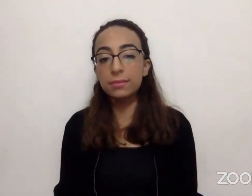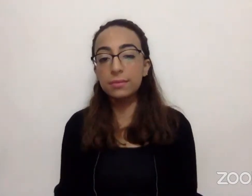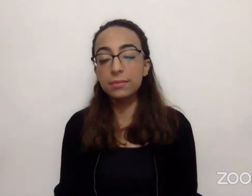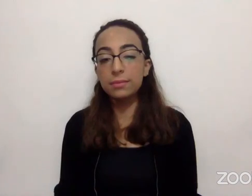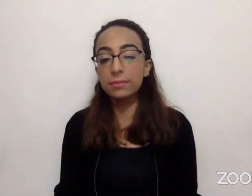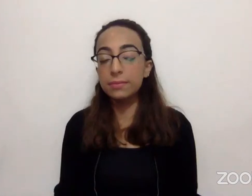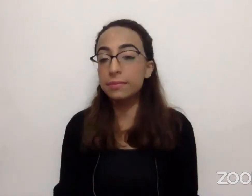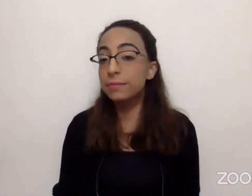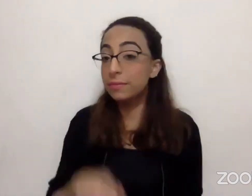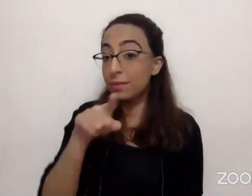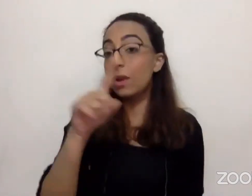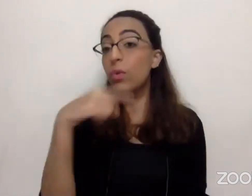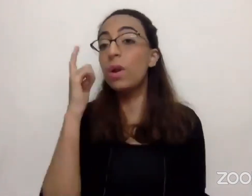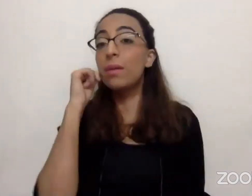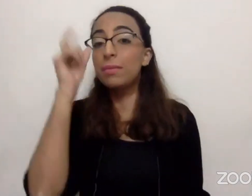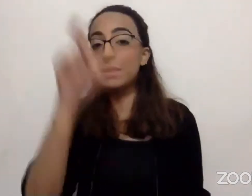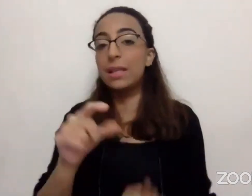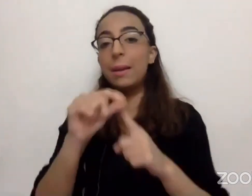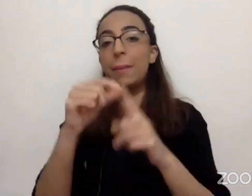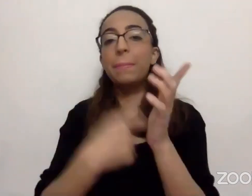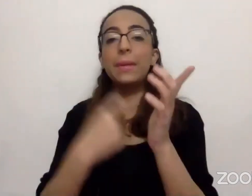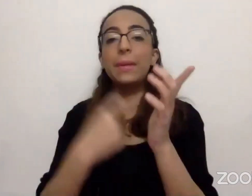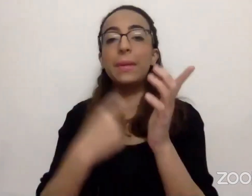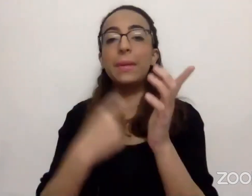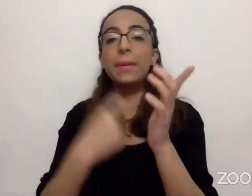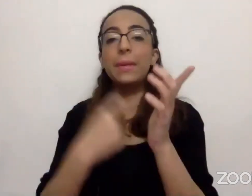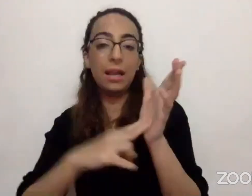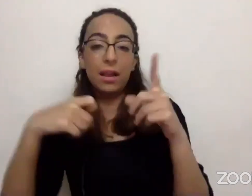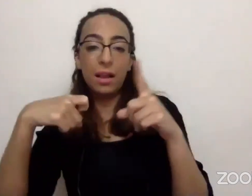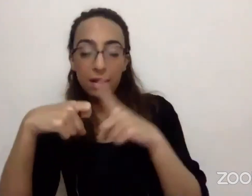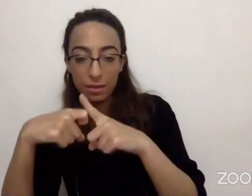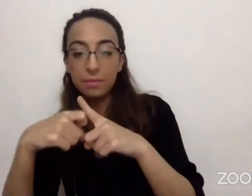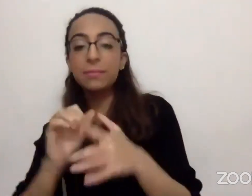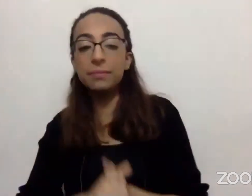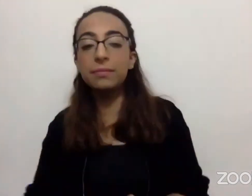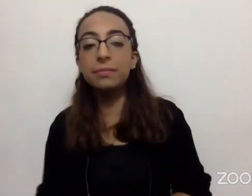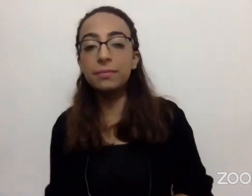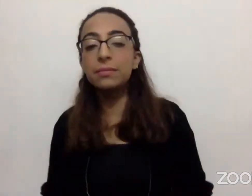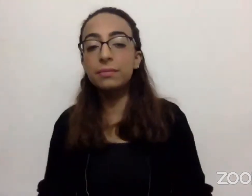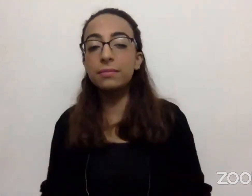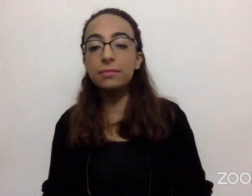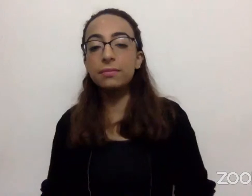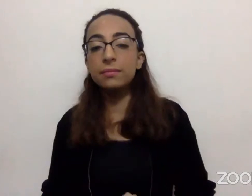That was Priyank from Nukkad Tea Cafe Ventures.